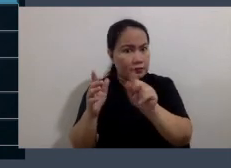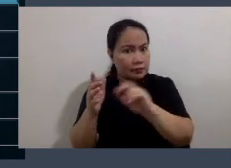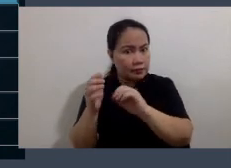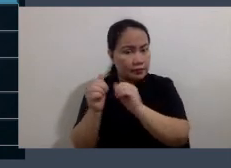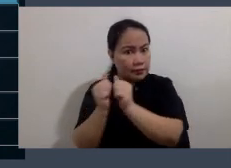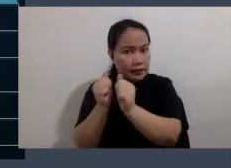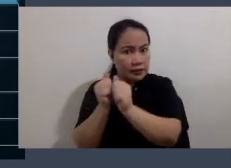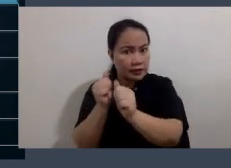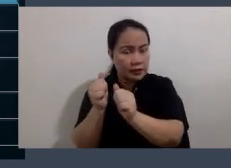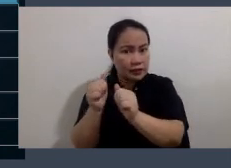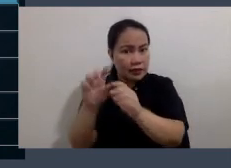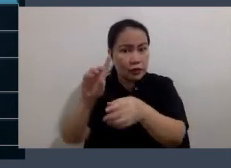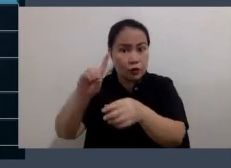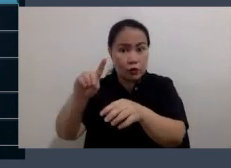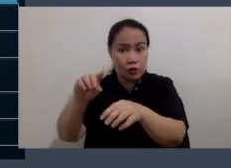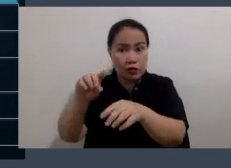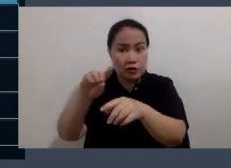to